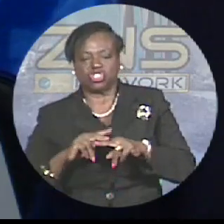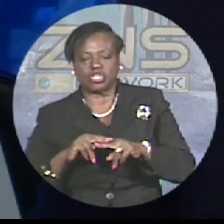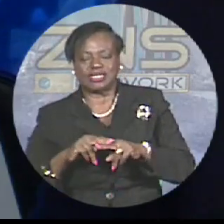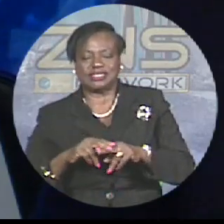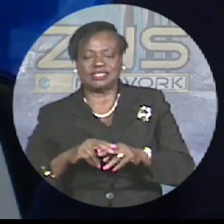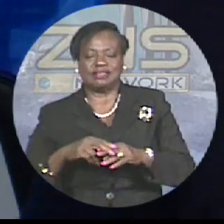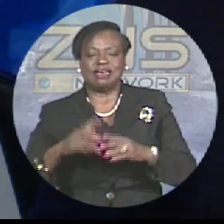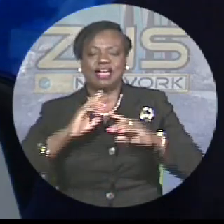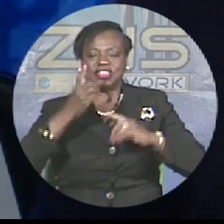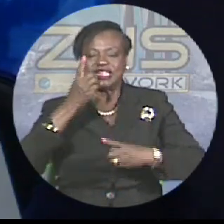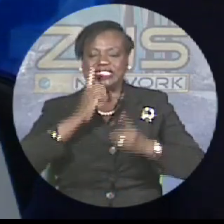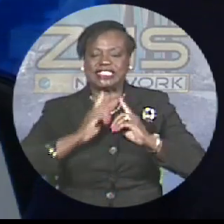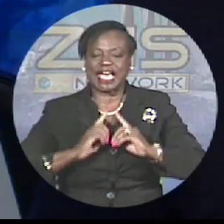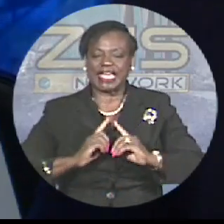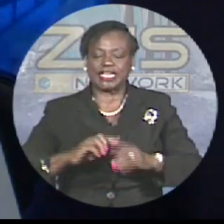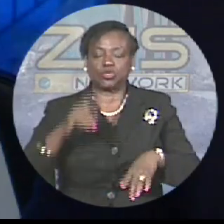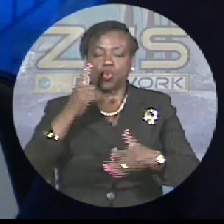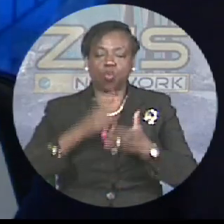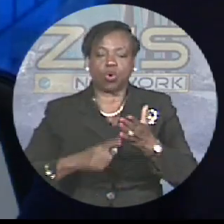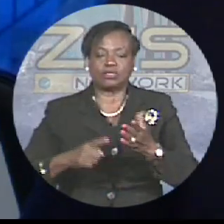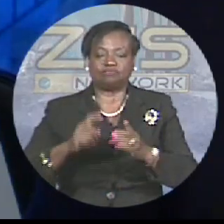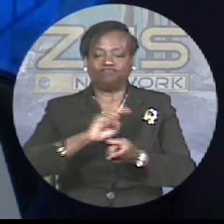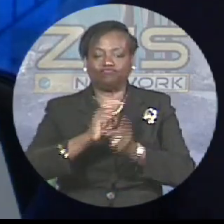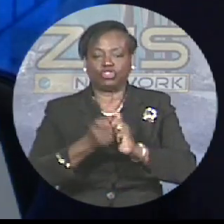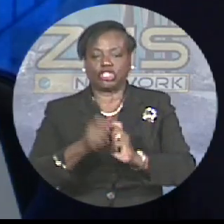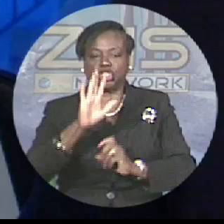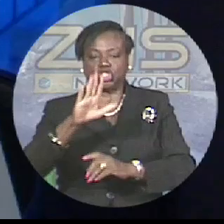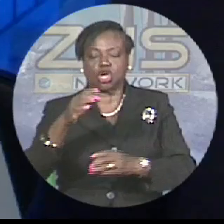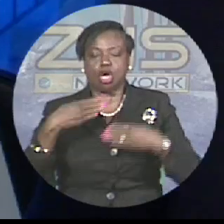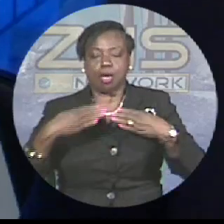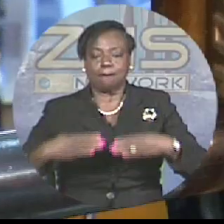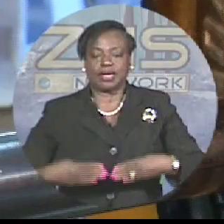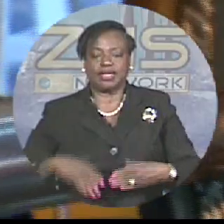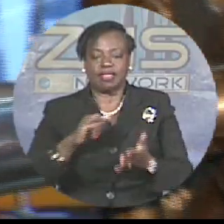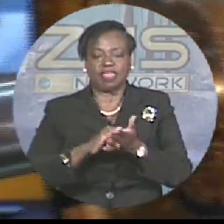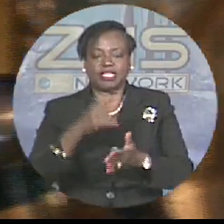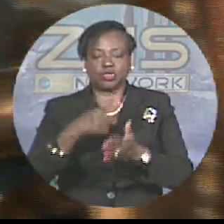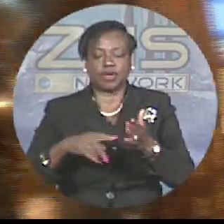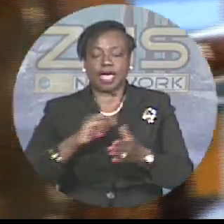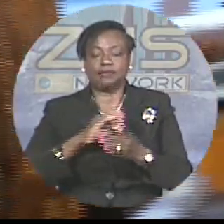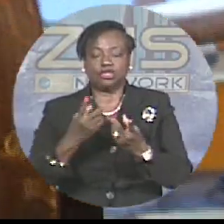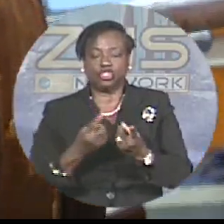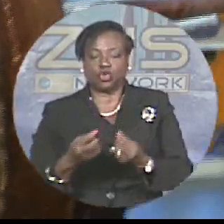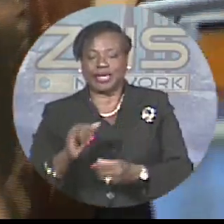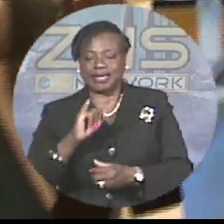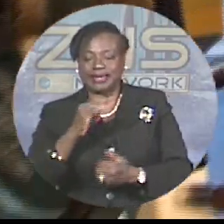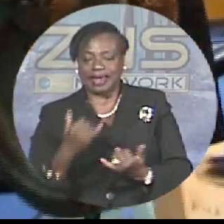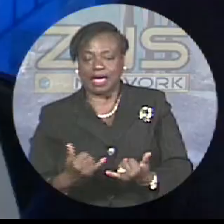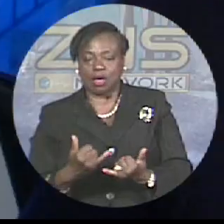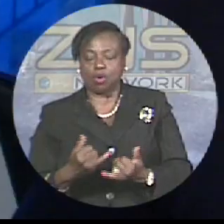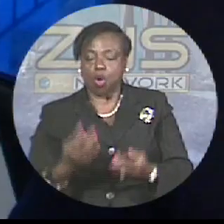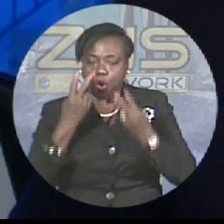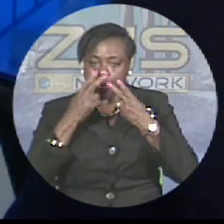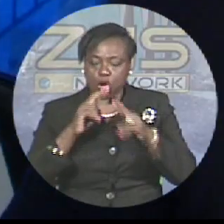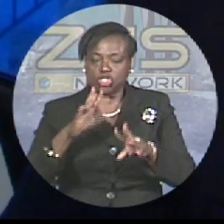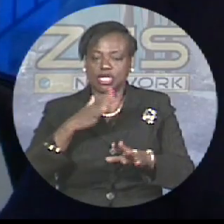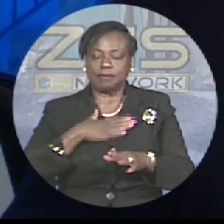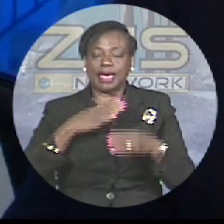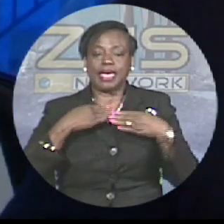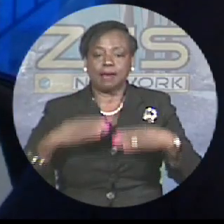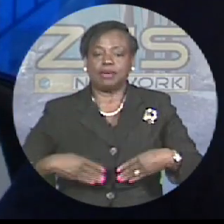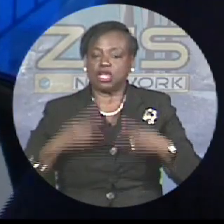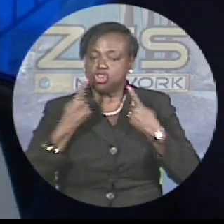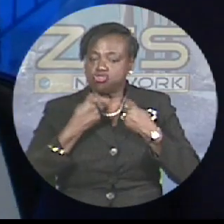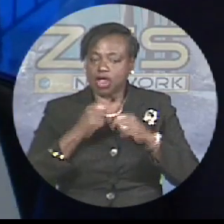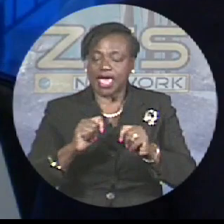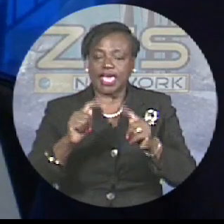is what really alters your body. And so that's what I'm basically doing right now. I'm watching my body and I'm just trying not to make sure